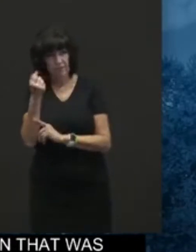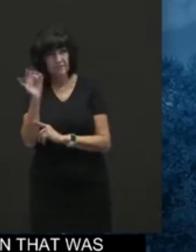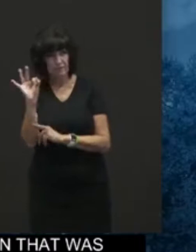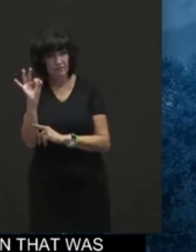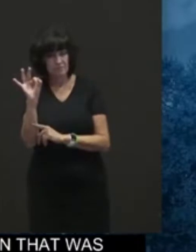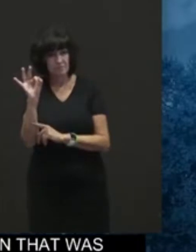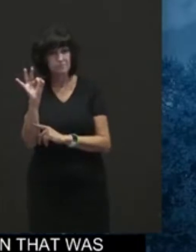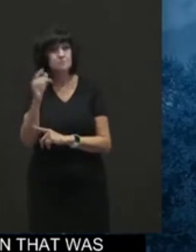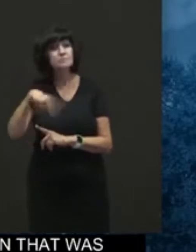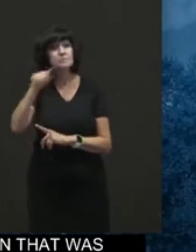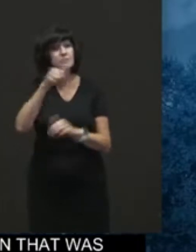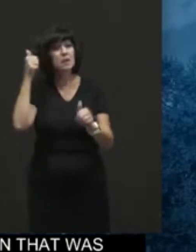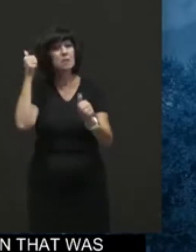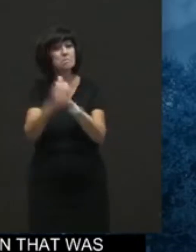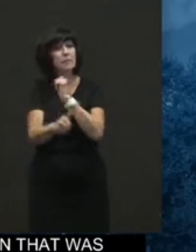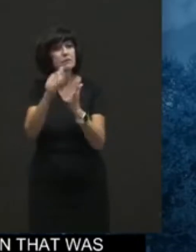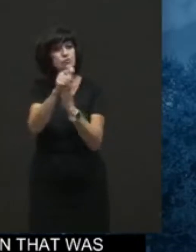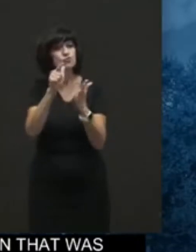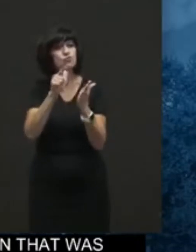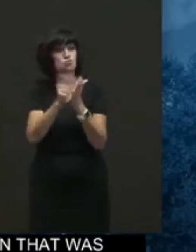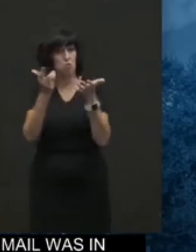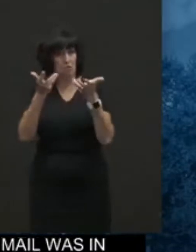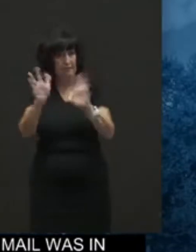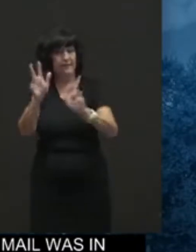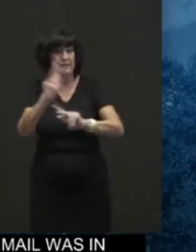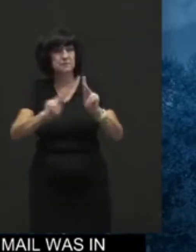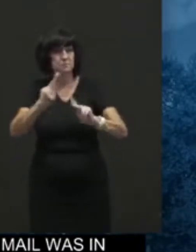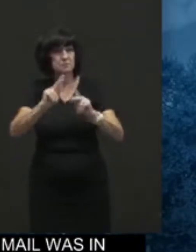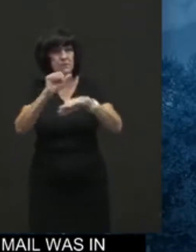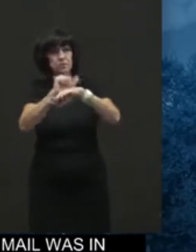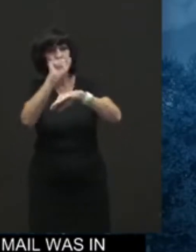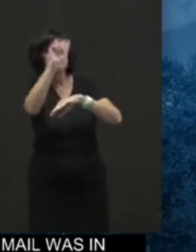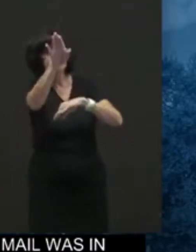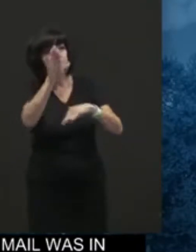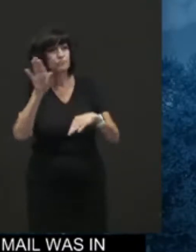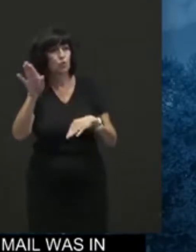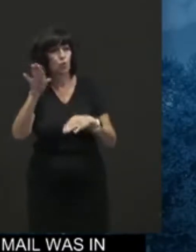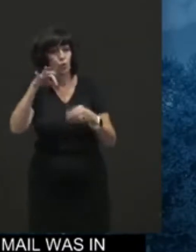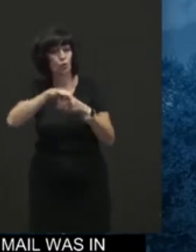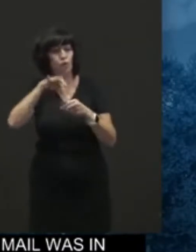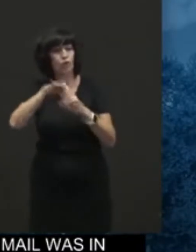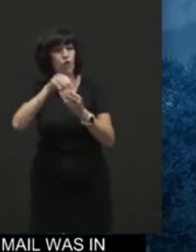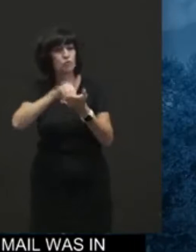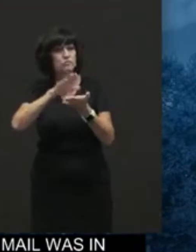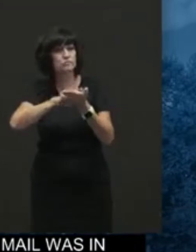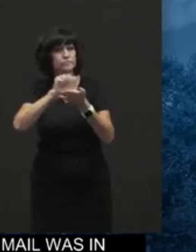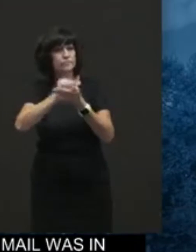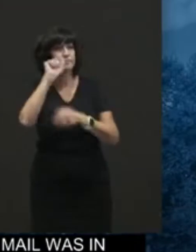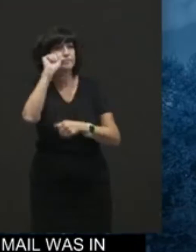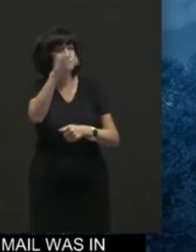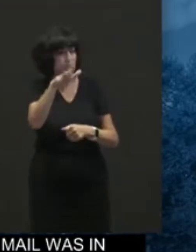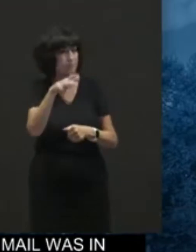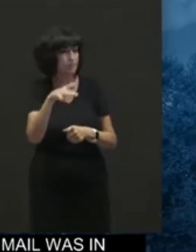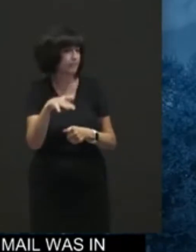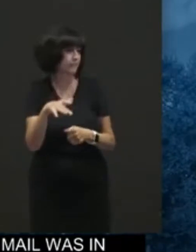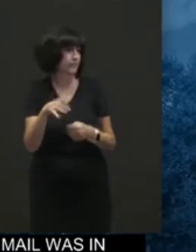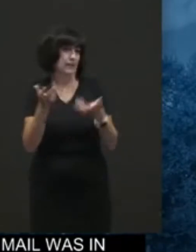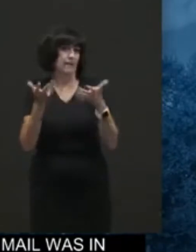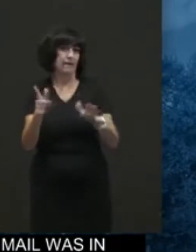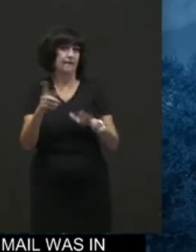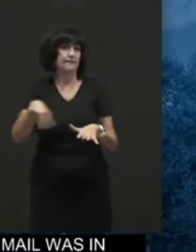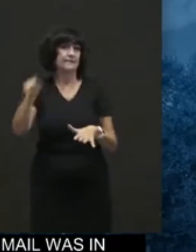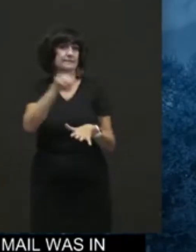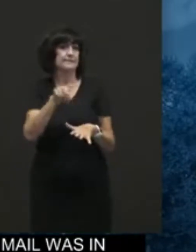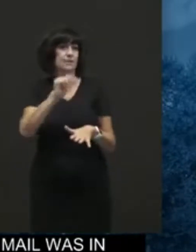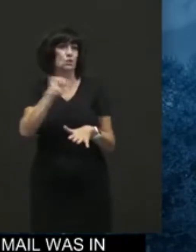of protecting public health and enabling all Delawareans to exercise their constitutional right